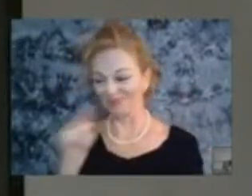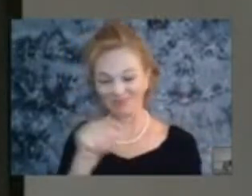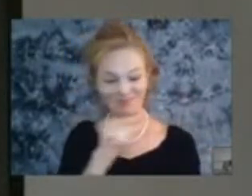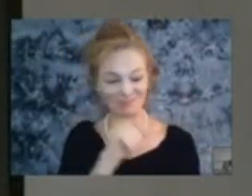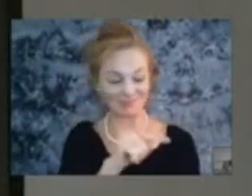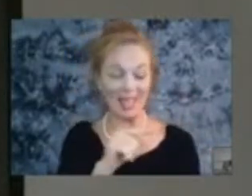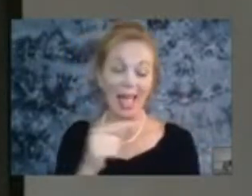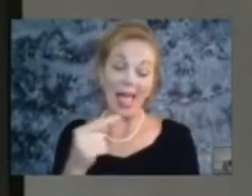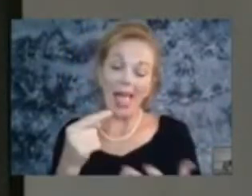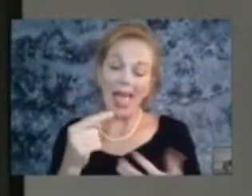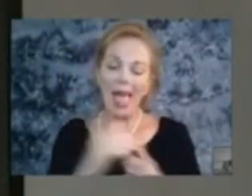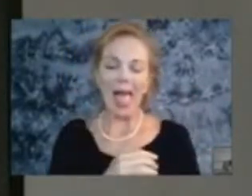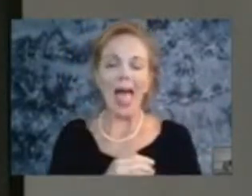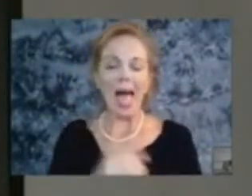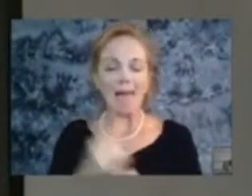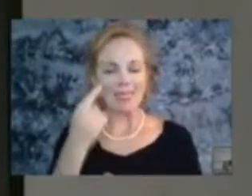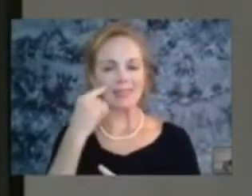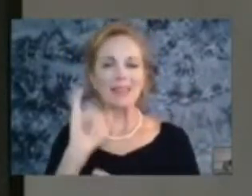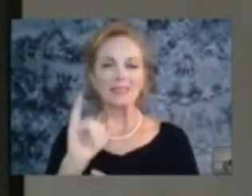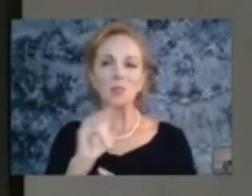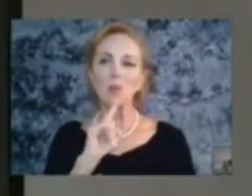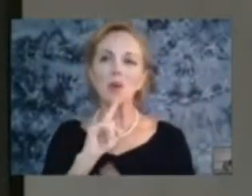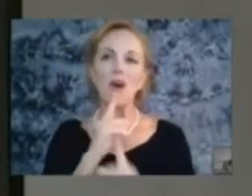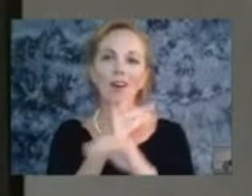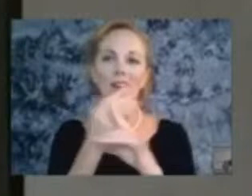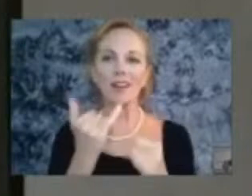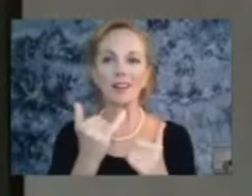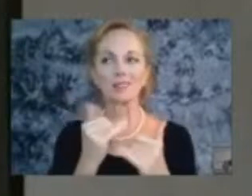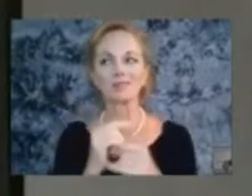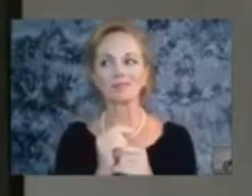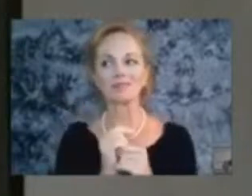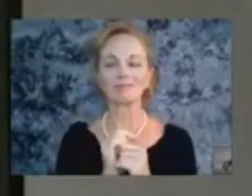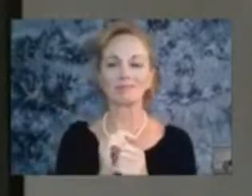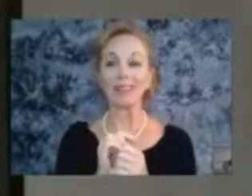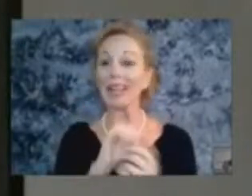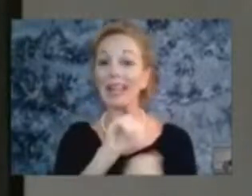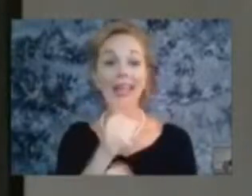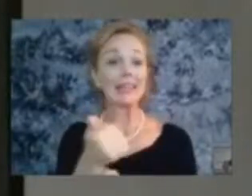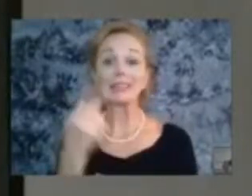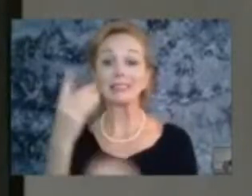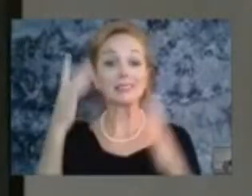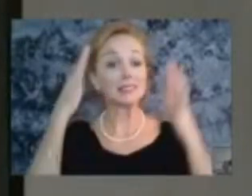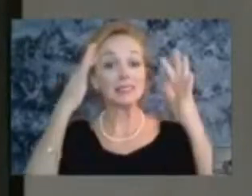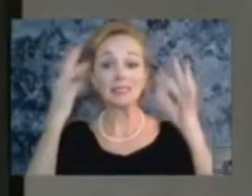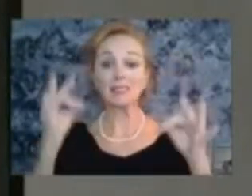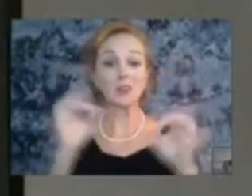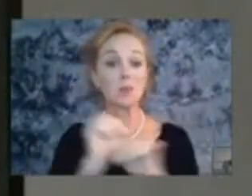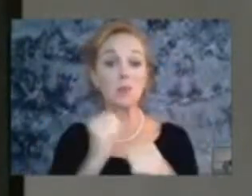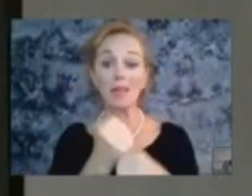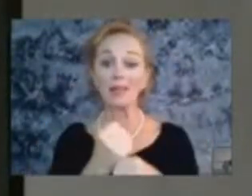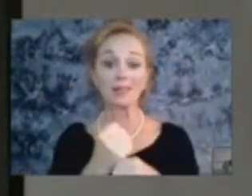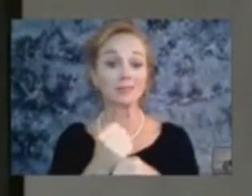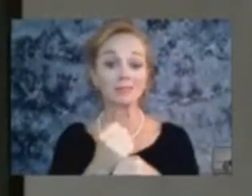that point, many times any decision we make is going to be